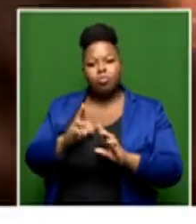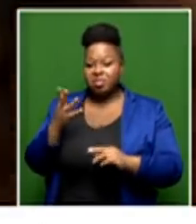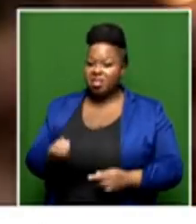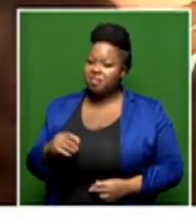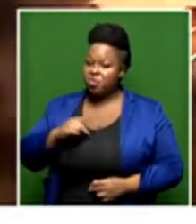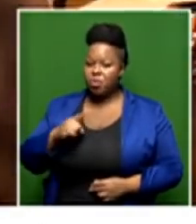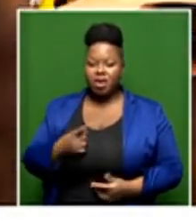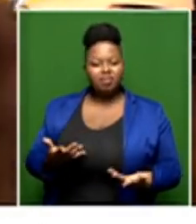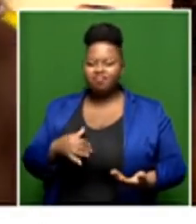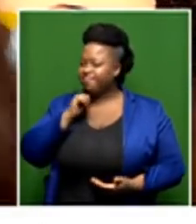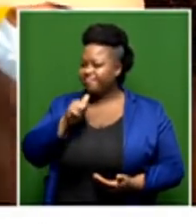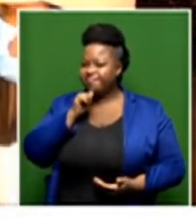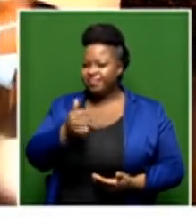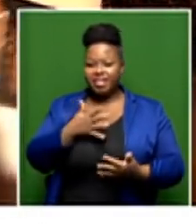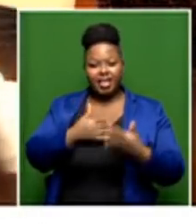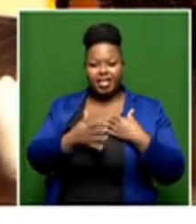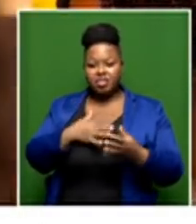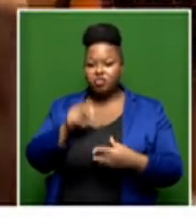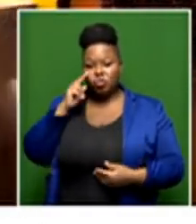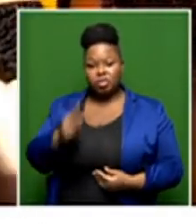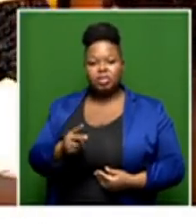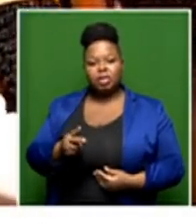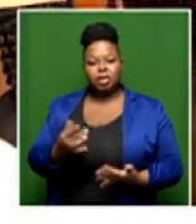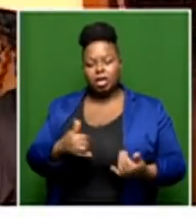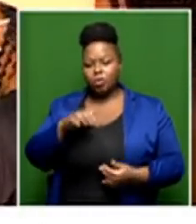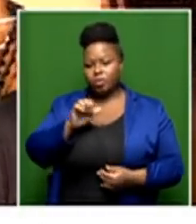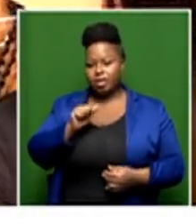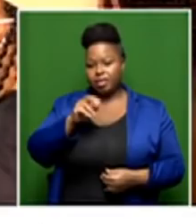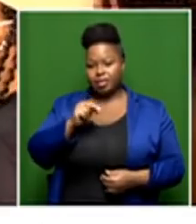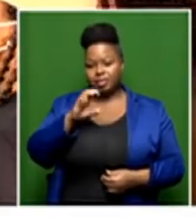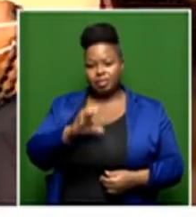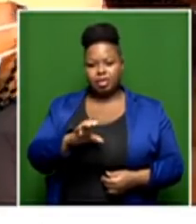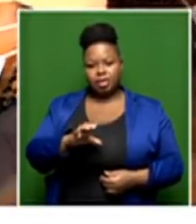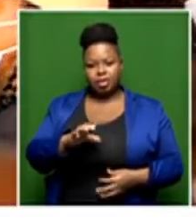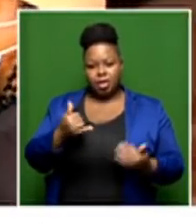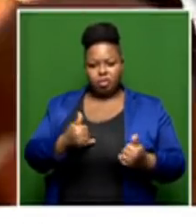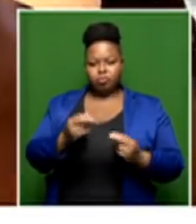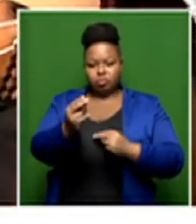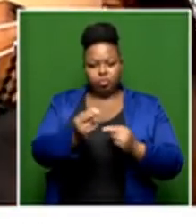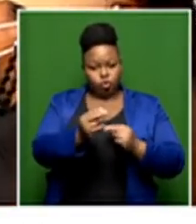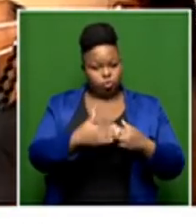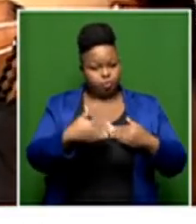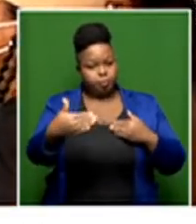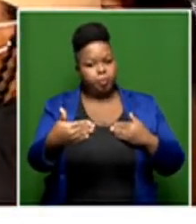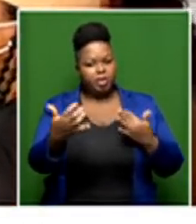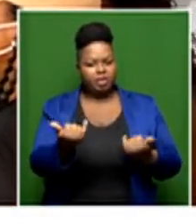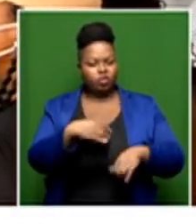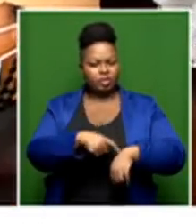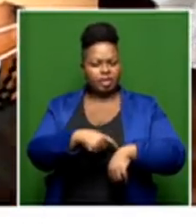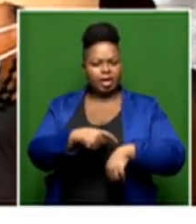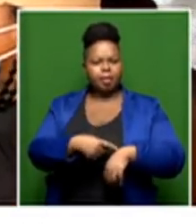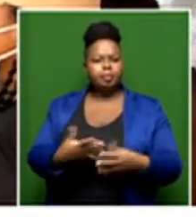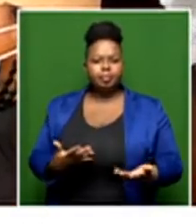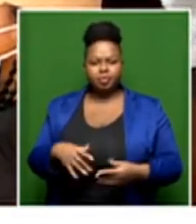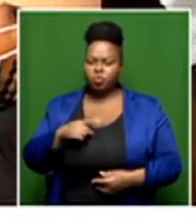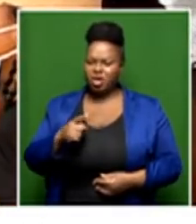in whichever way you look at the prospects of the ANC in the short to medium term,